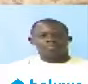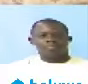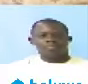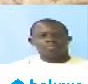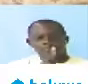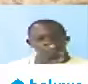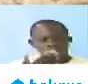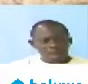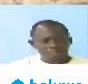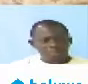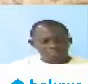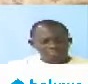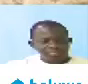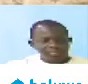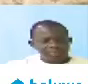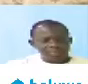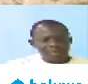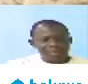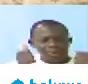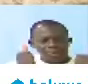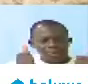you ready to testify?